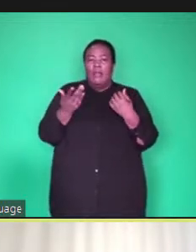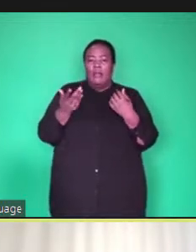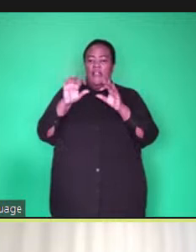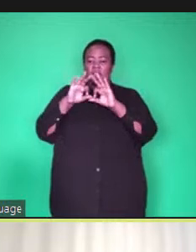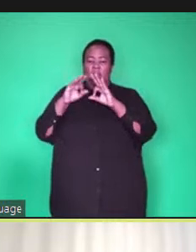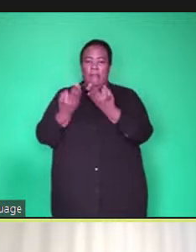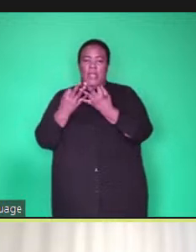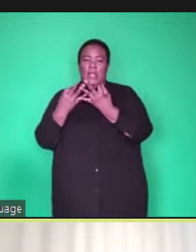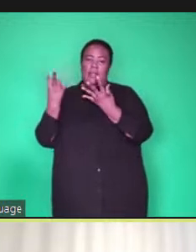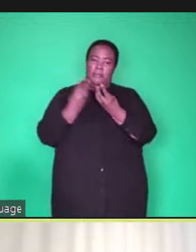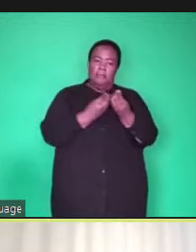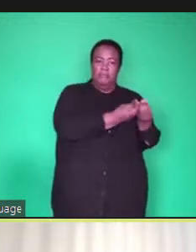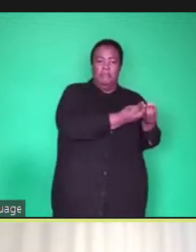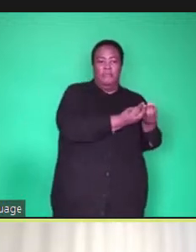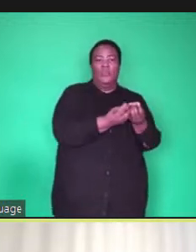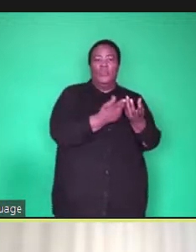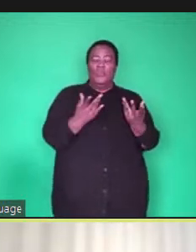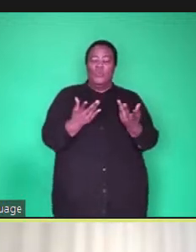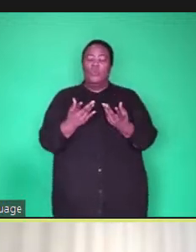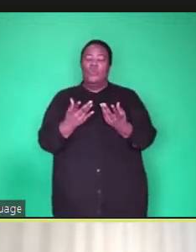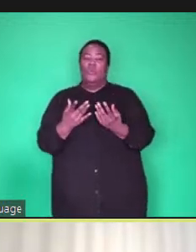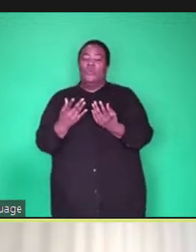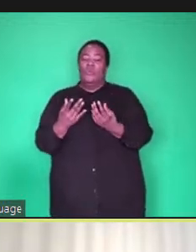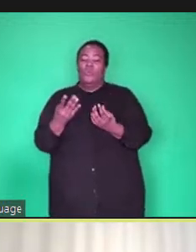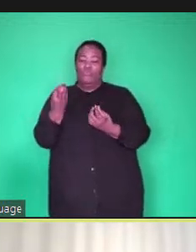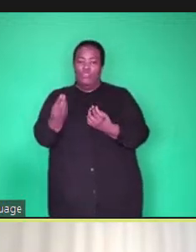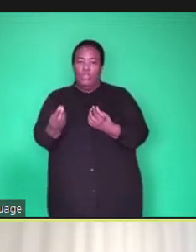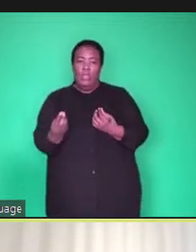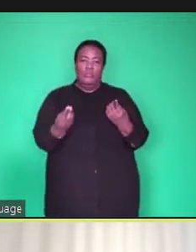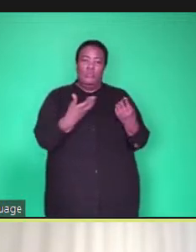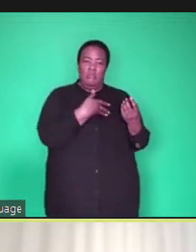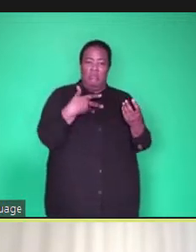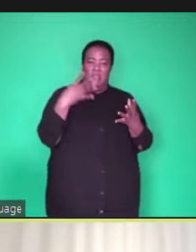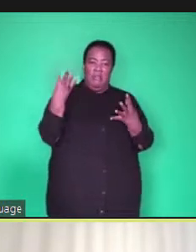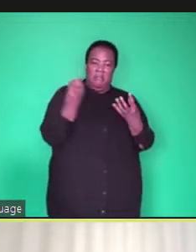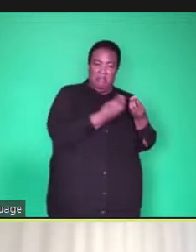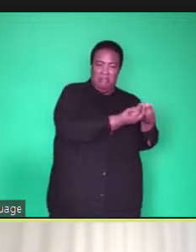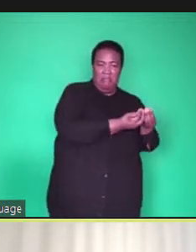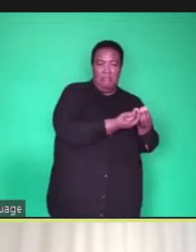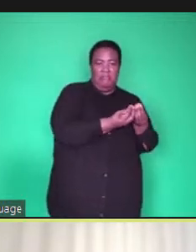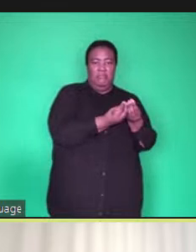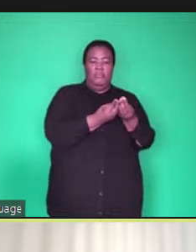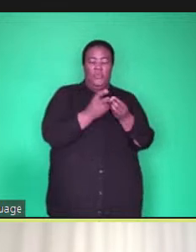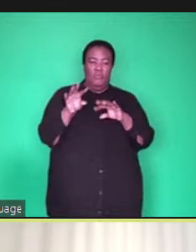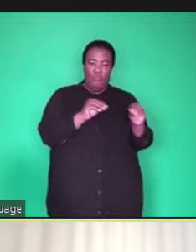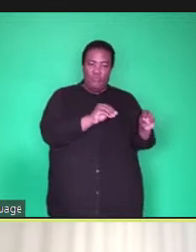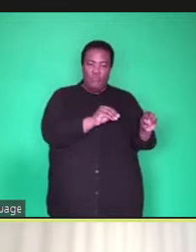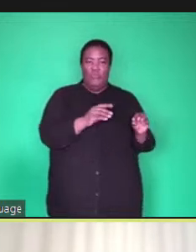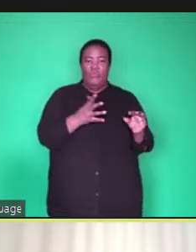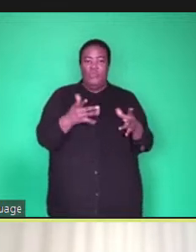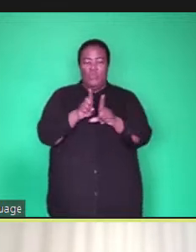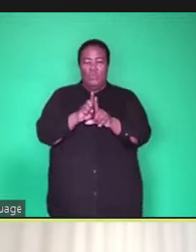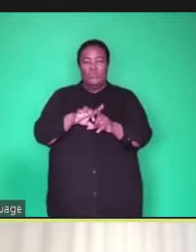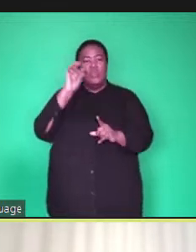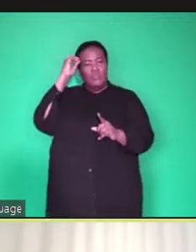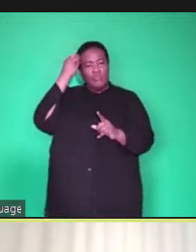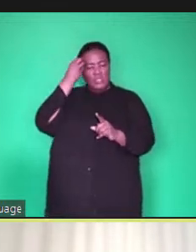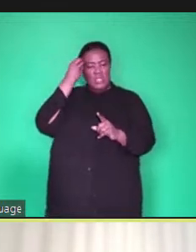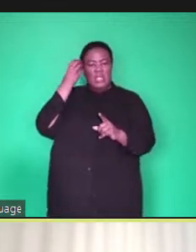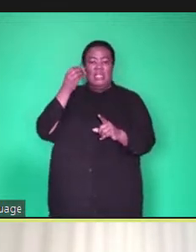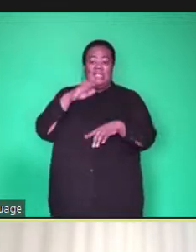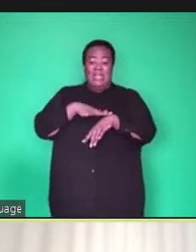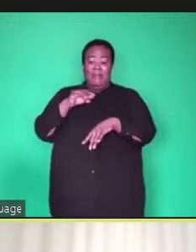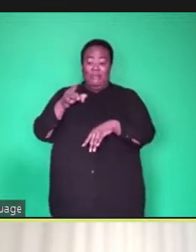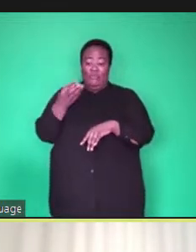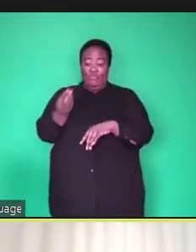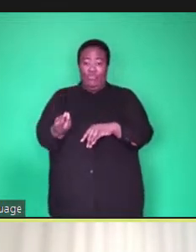or child and maternal co-migration. Also, interestingly, when children and mothers were separated by